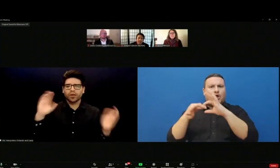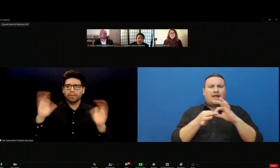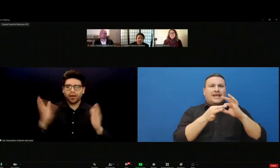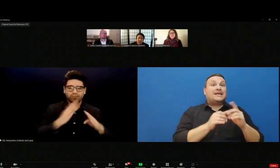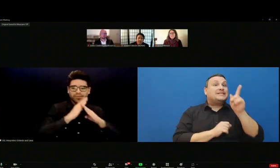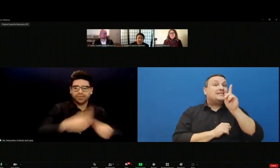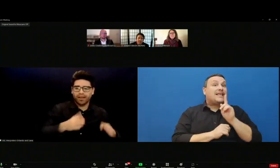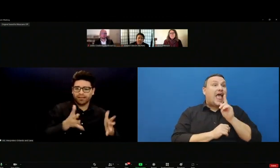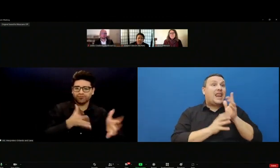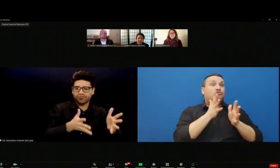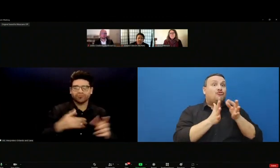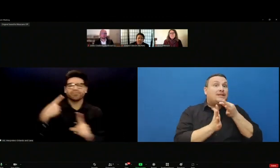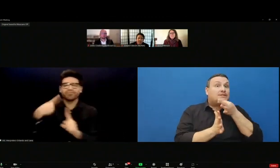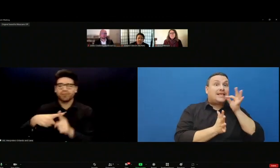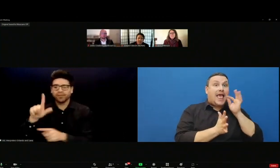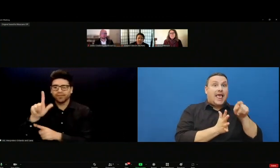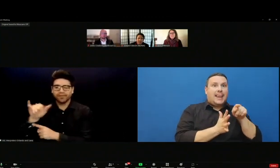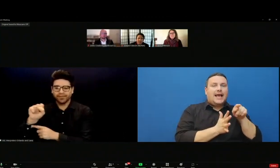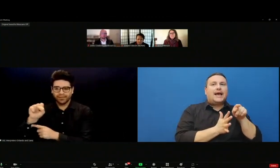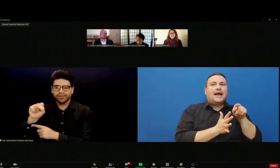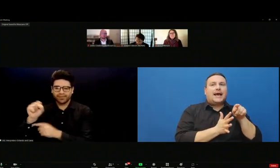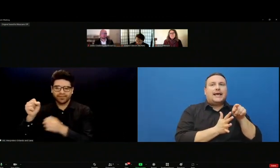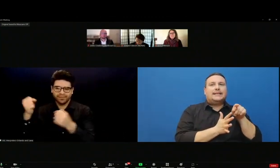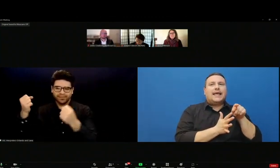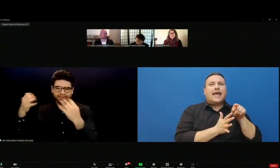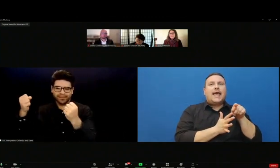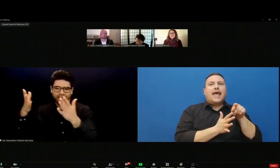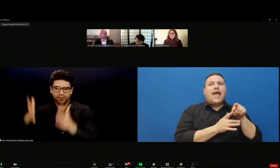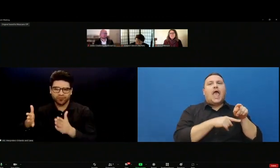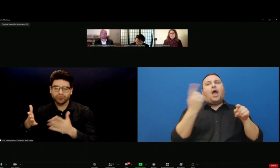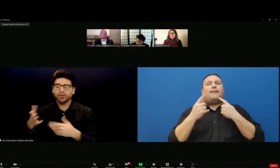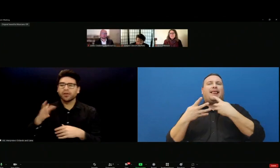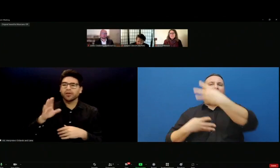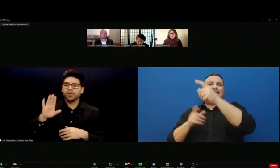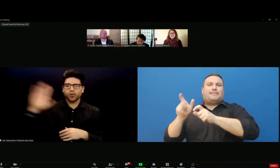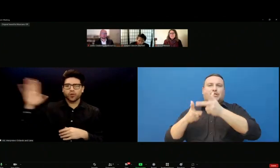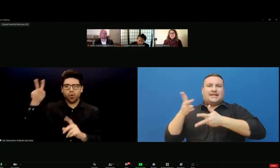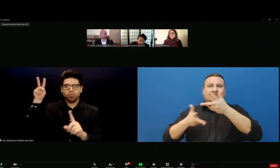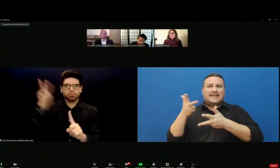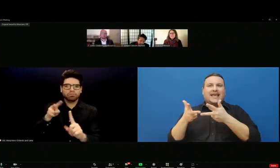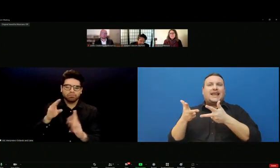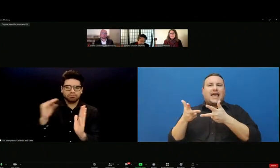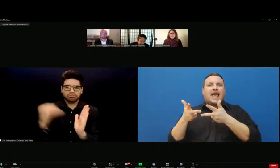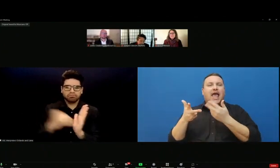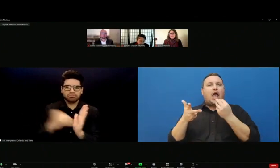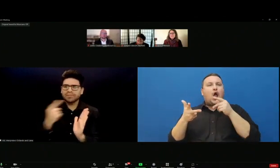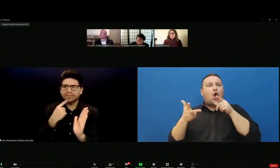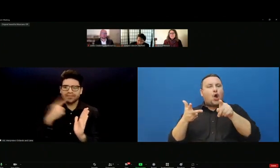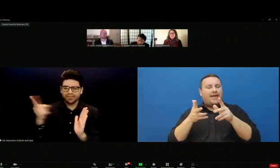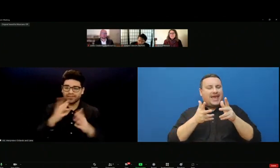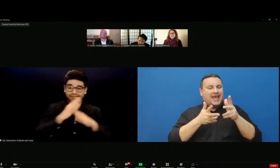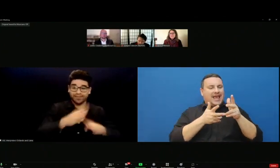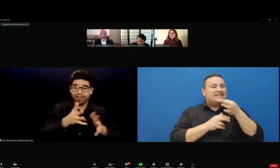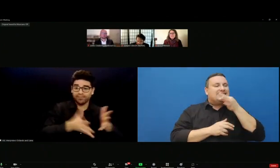list signers, and you're finding that, or one of the main points to come out of it is that silent gestures can